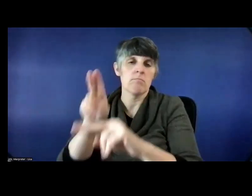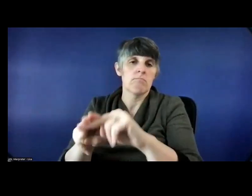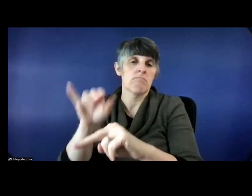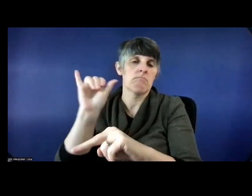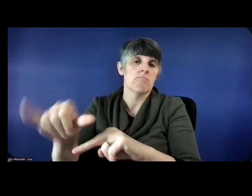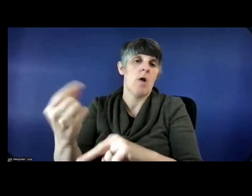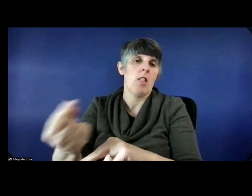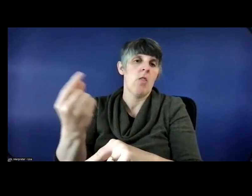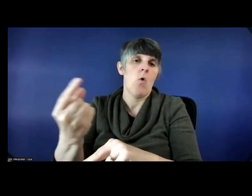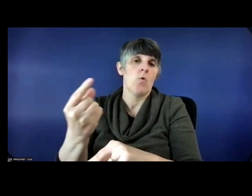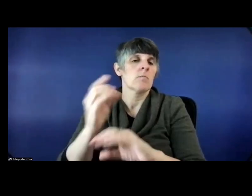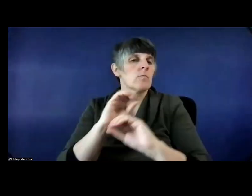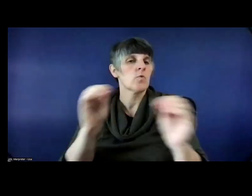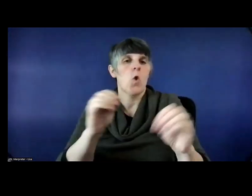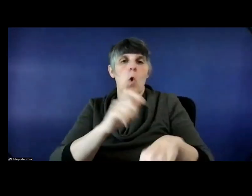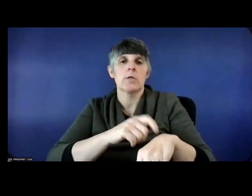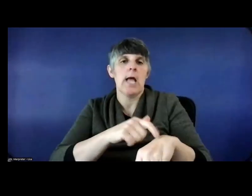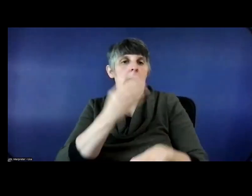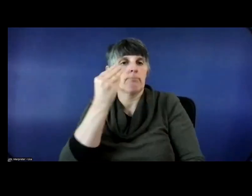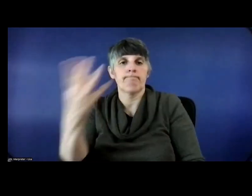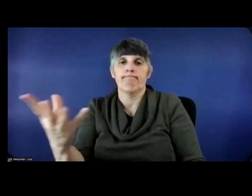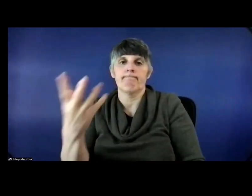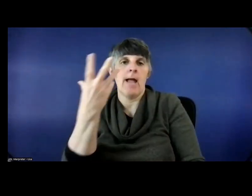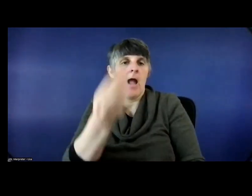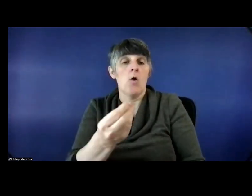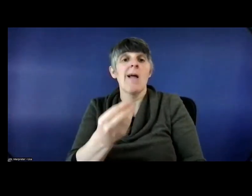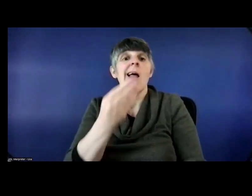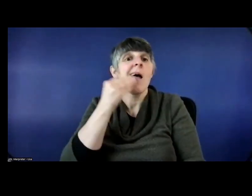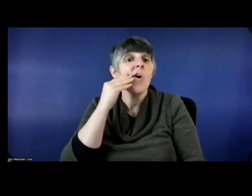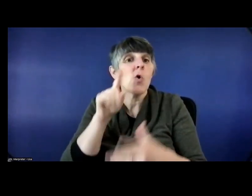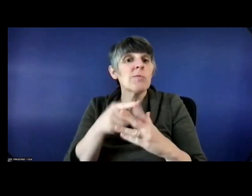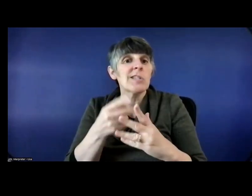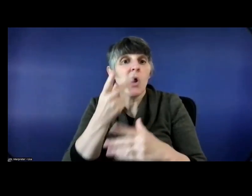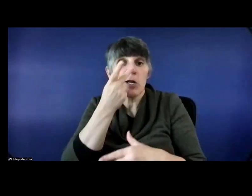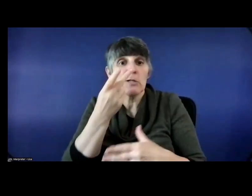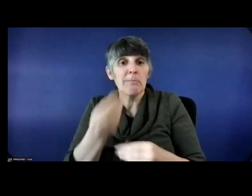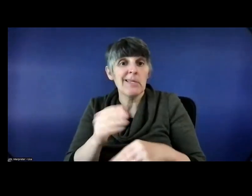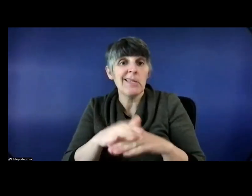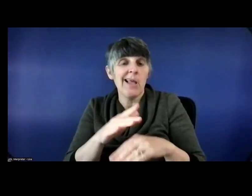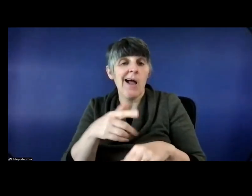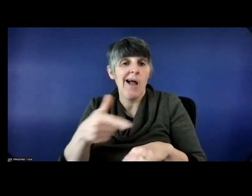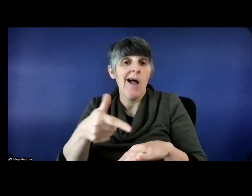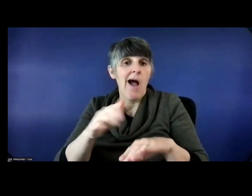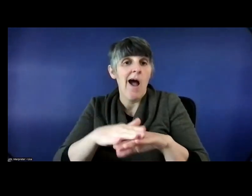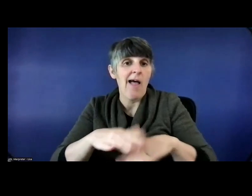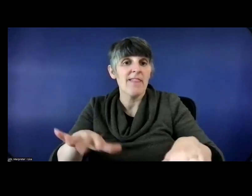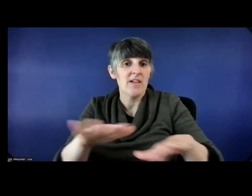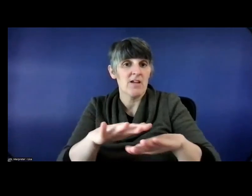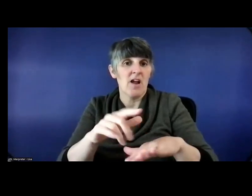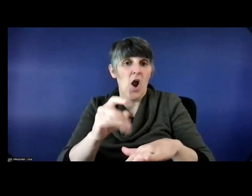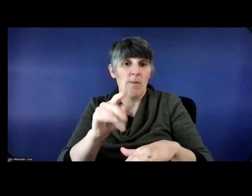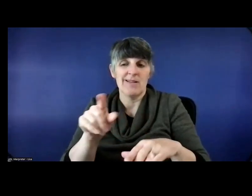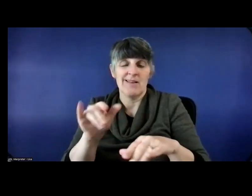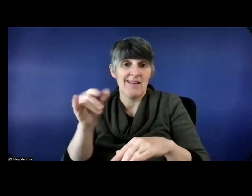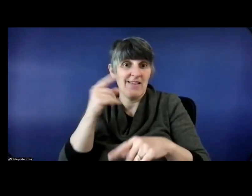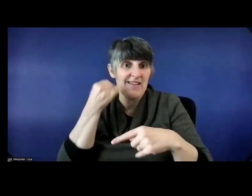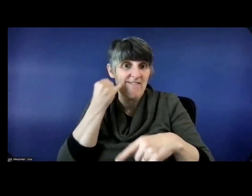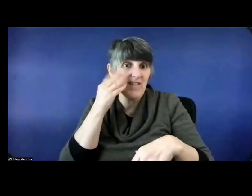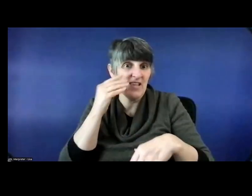getting out. At home, he began urinating on the carpet when he was stressed, just as he and others had done in the timeout